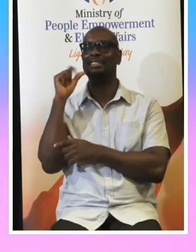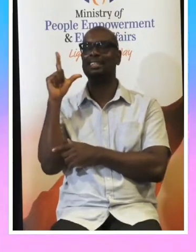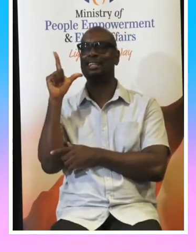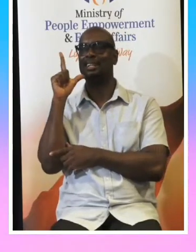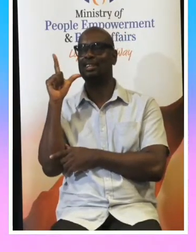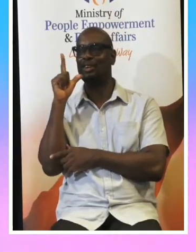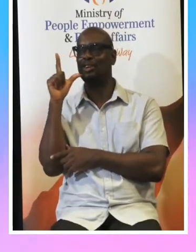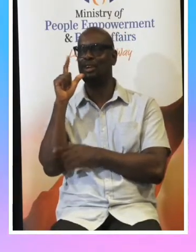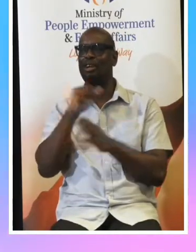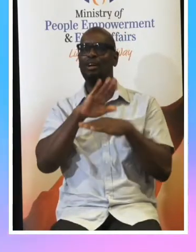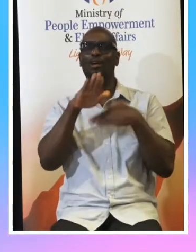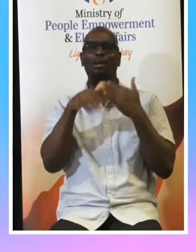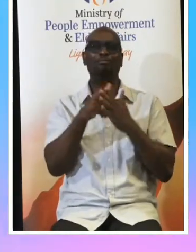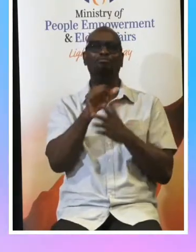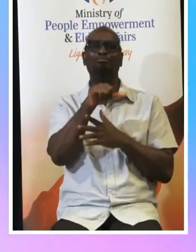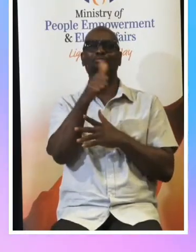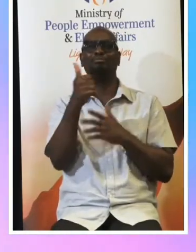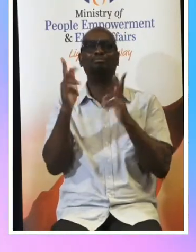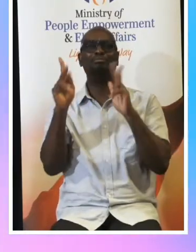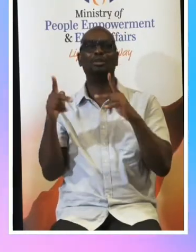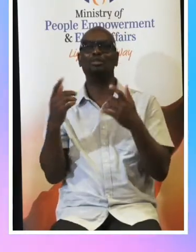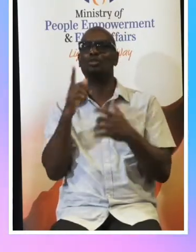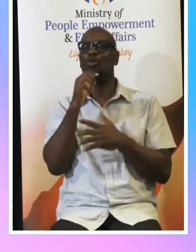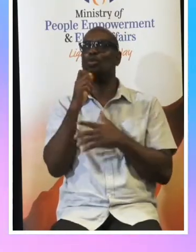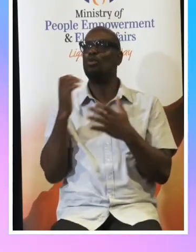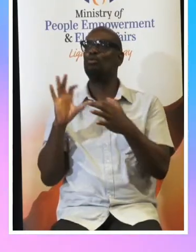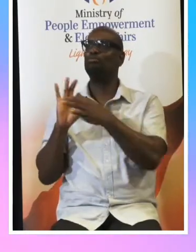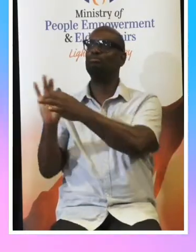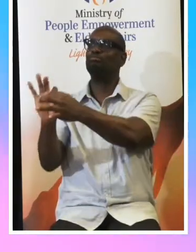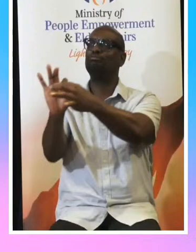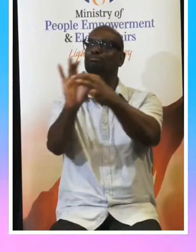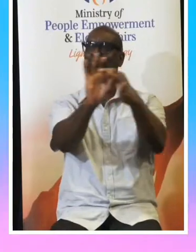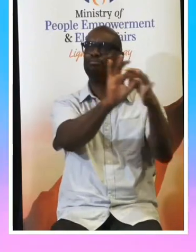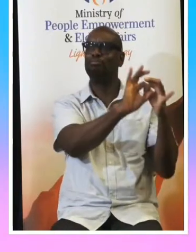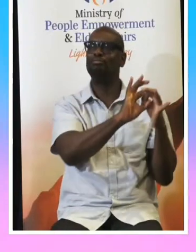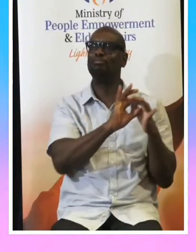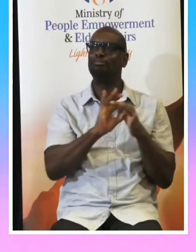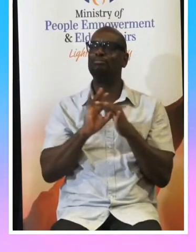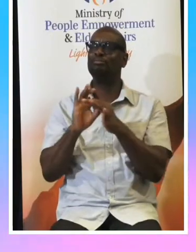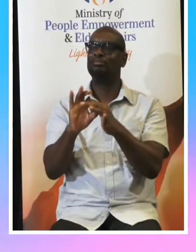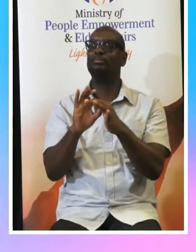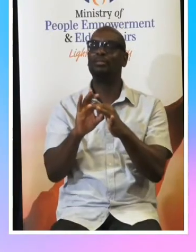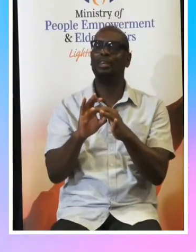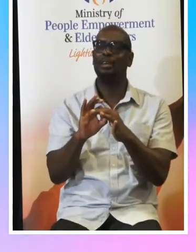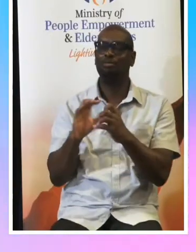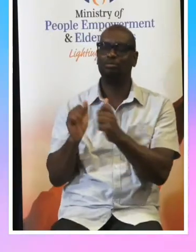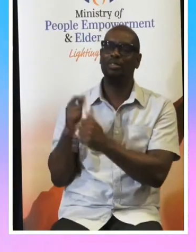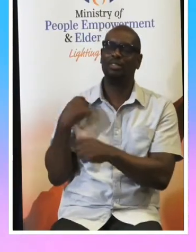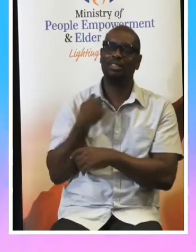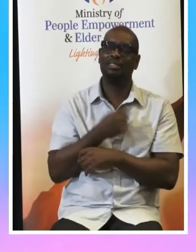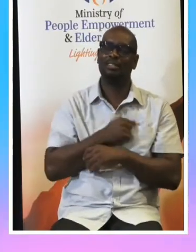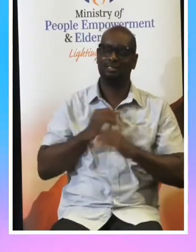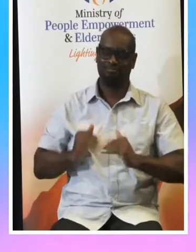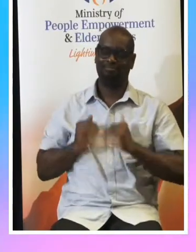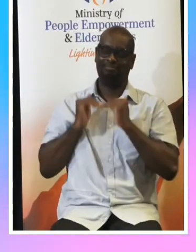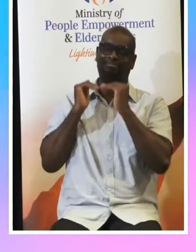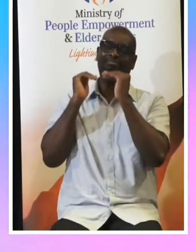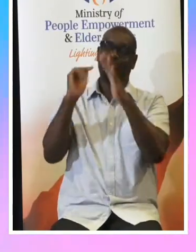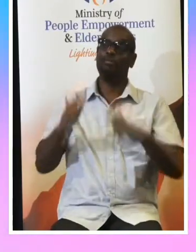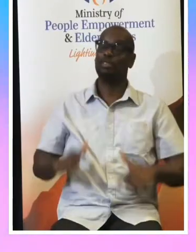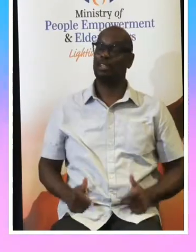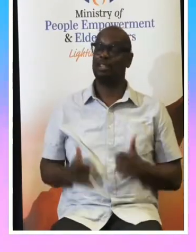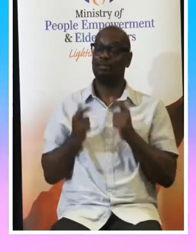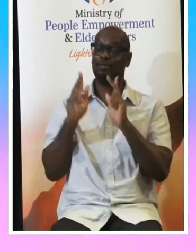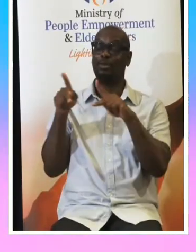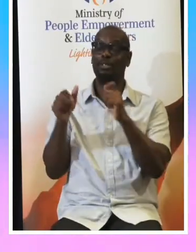all the stakeholders in the cause of advancing the lives of people